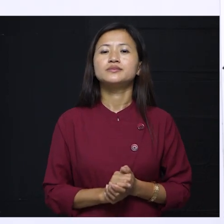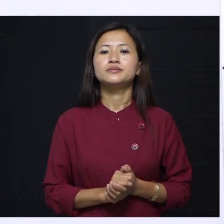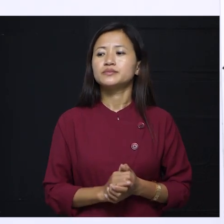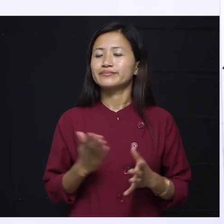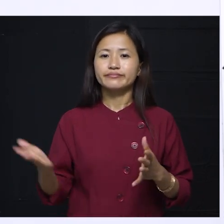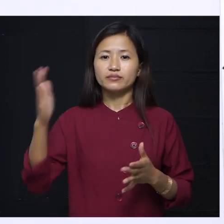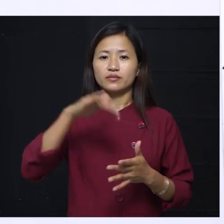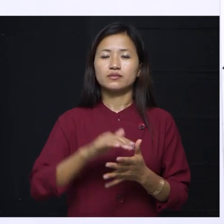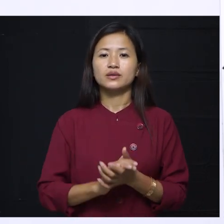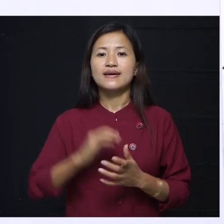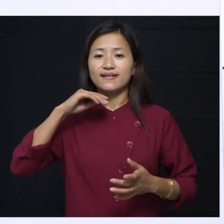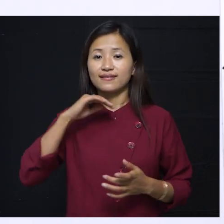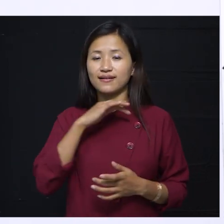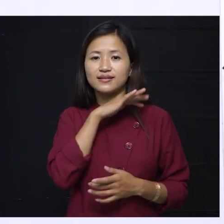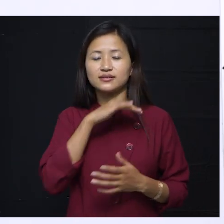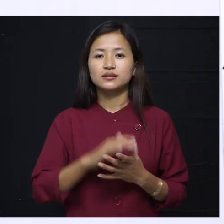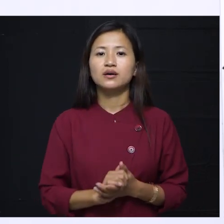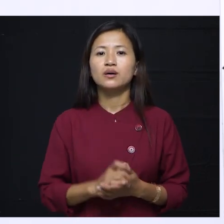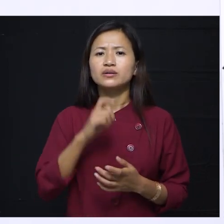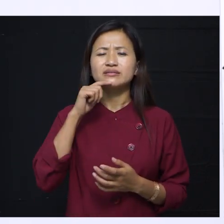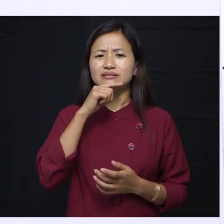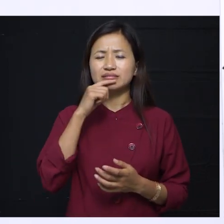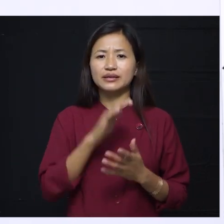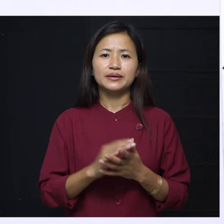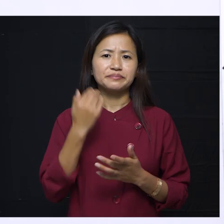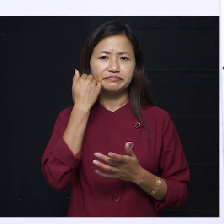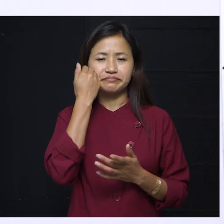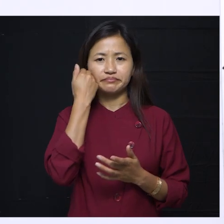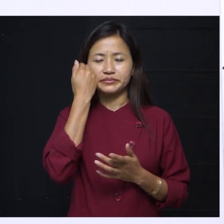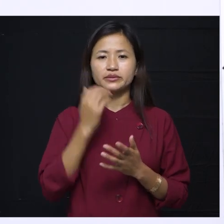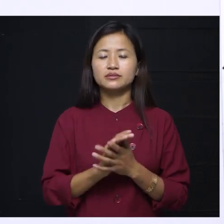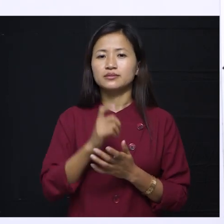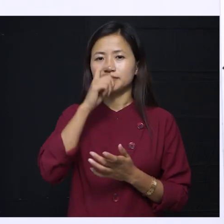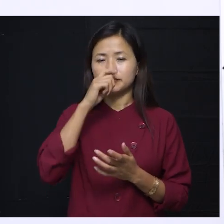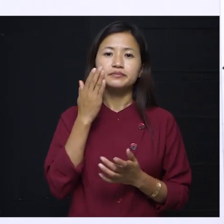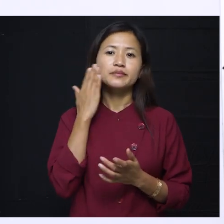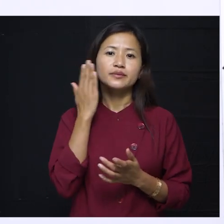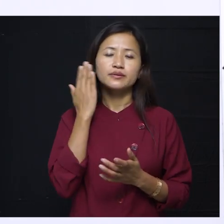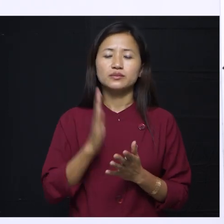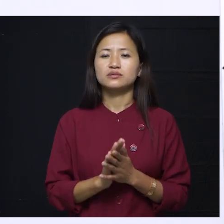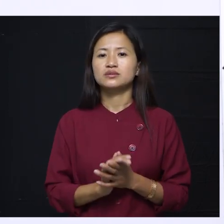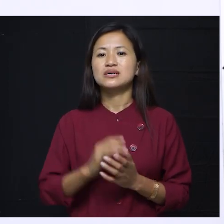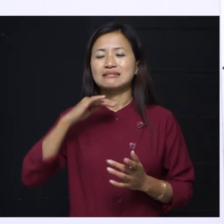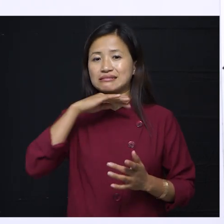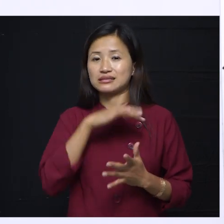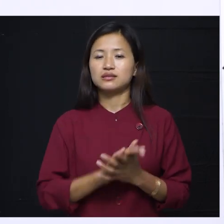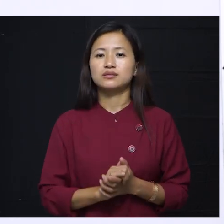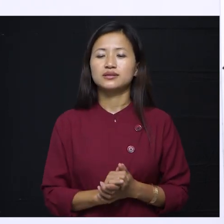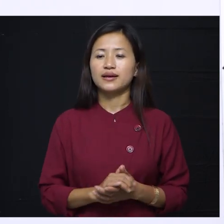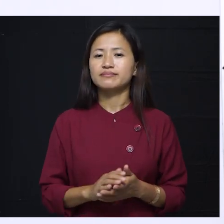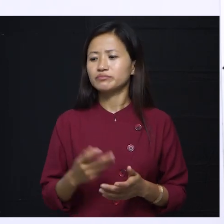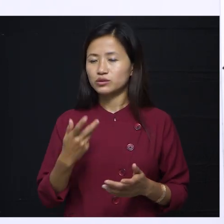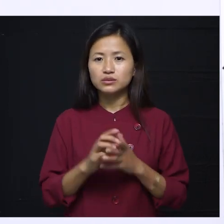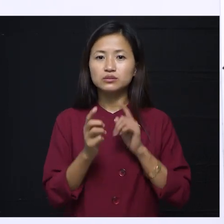Then comes color. Whether it is red, pink, yellow, in fact, you can even go with, take the example of